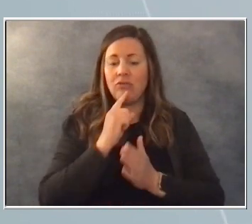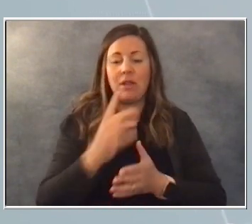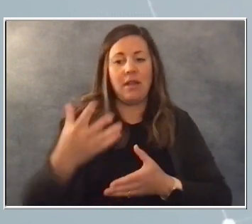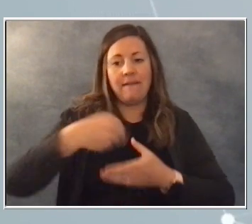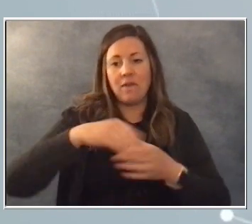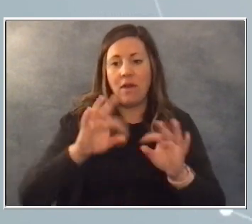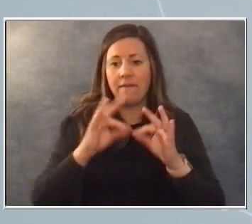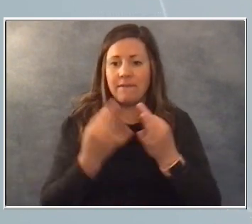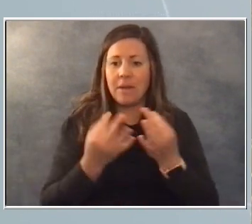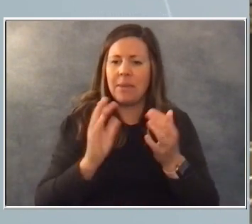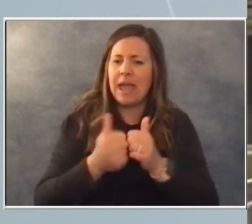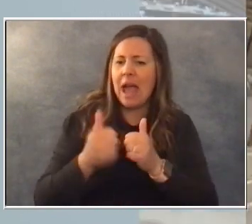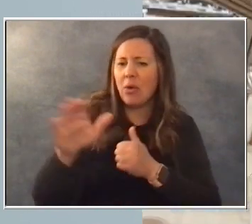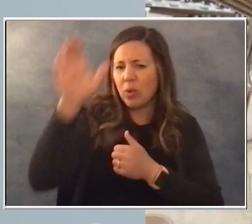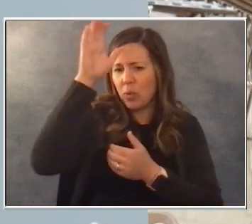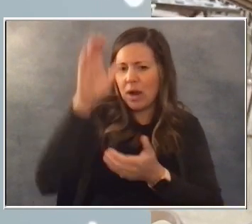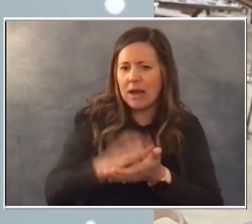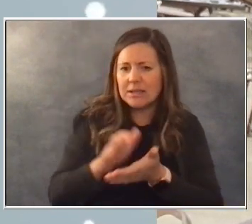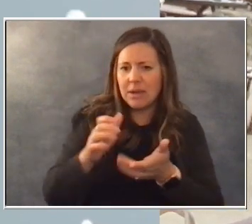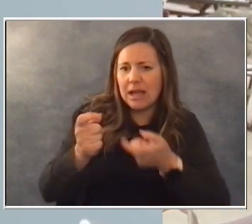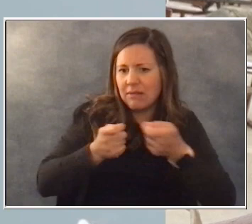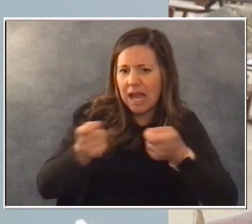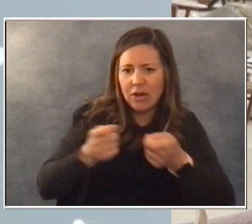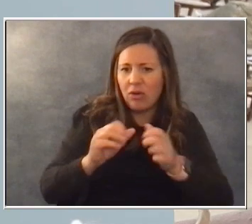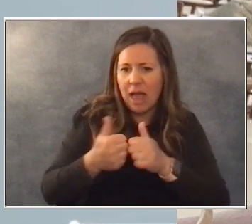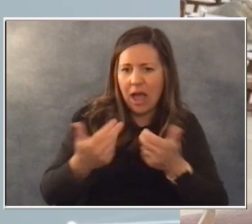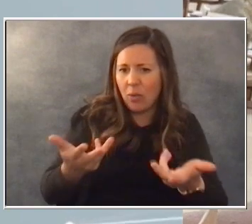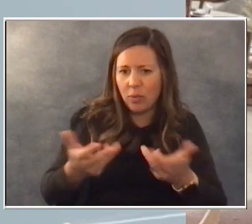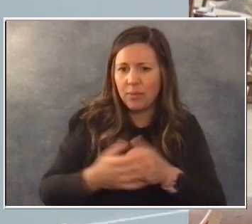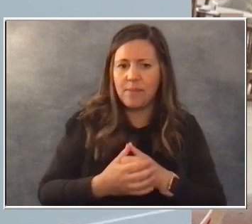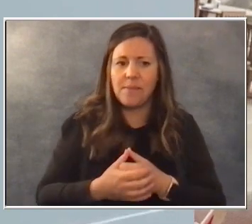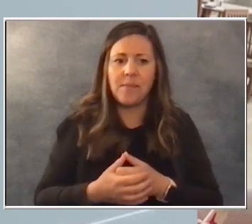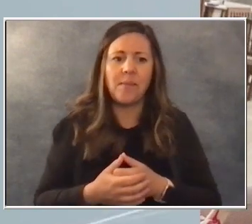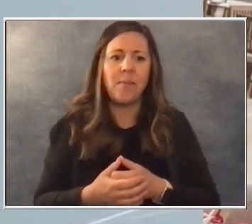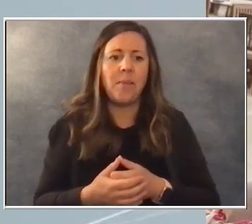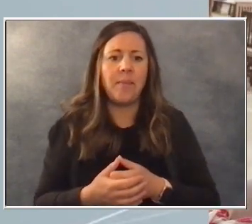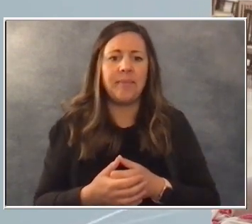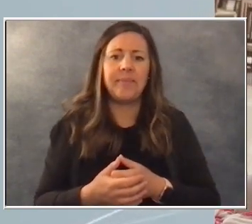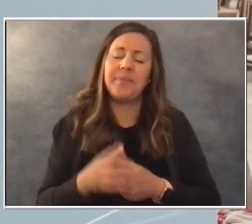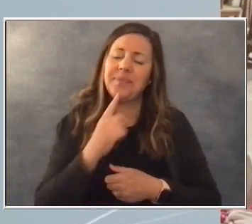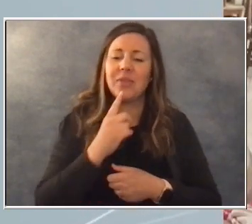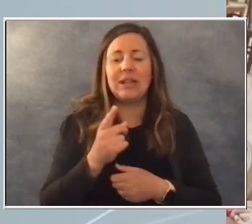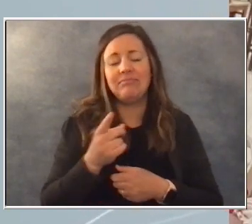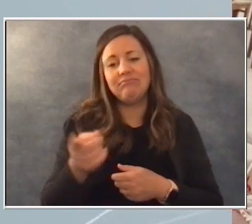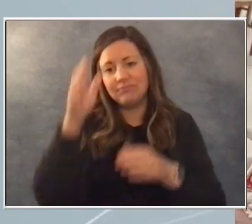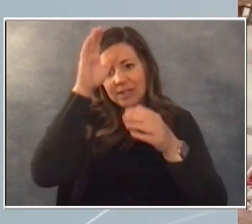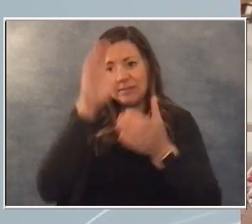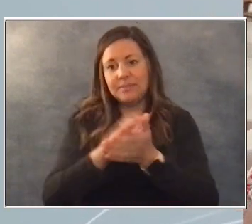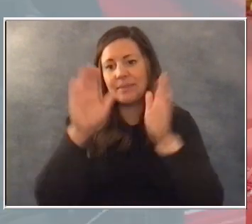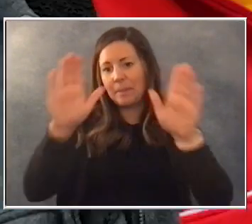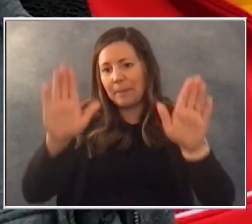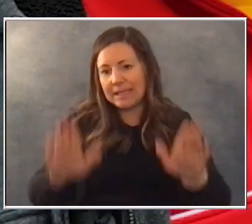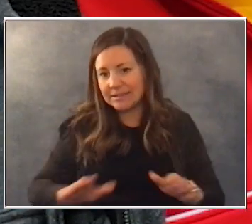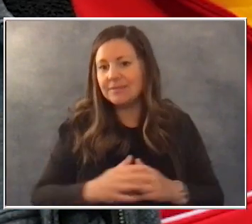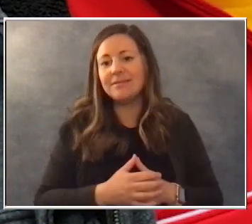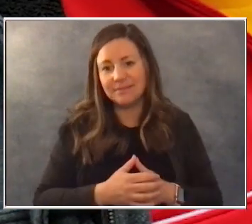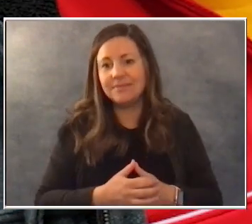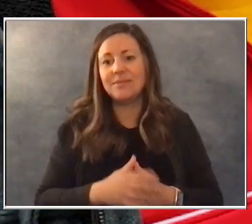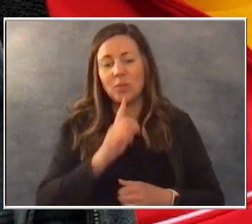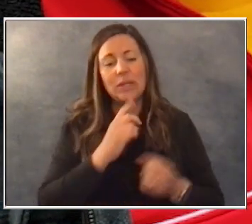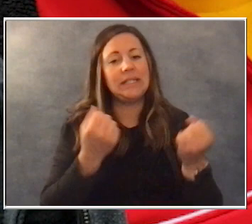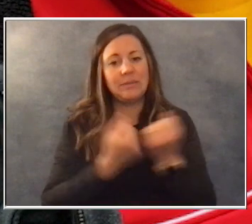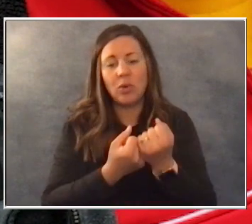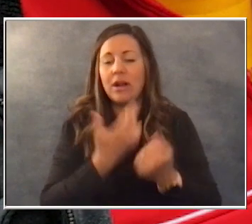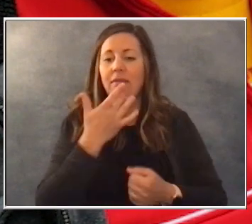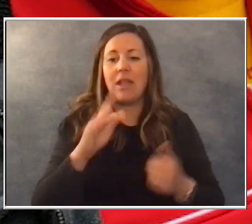handle this? Other parts and other people in your family? Yeah, amazingly, very supportive. I'm lucky to have